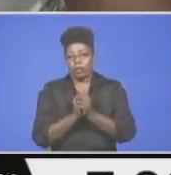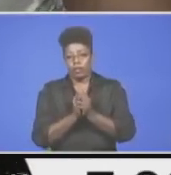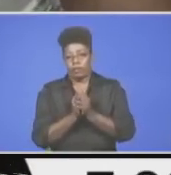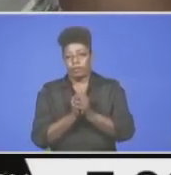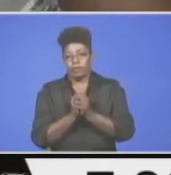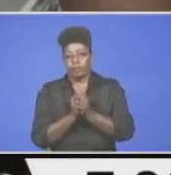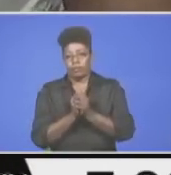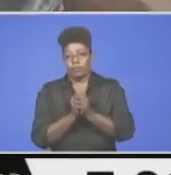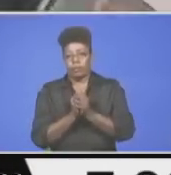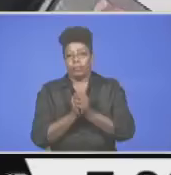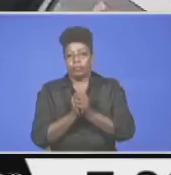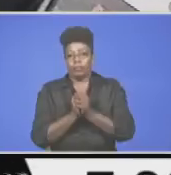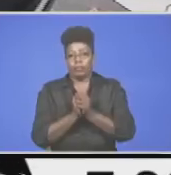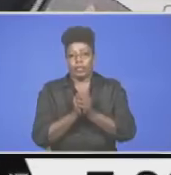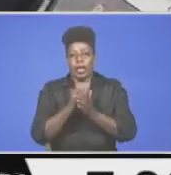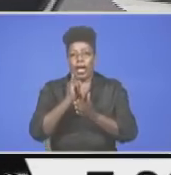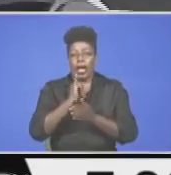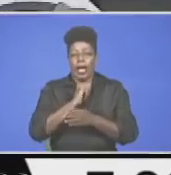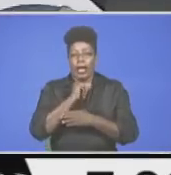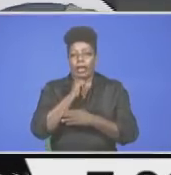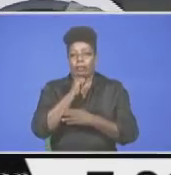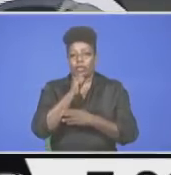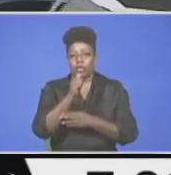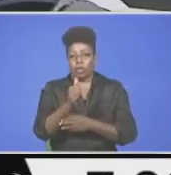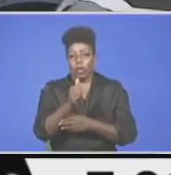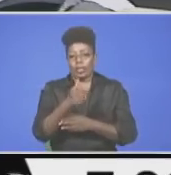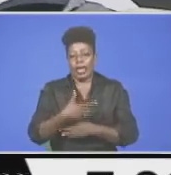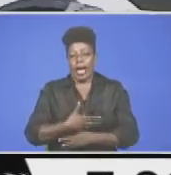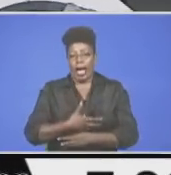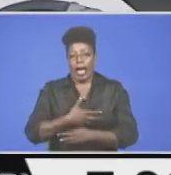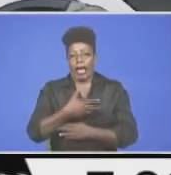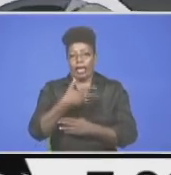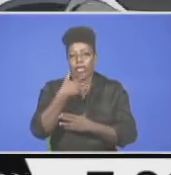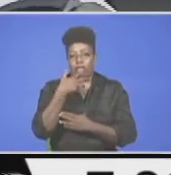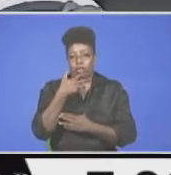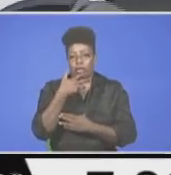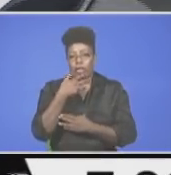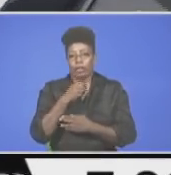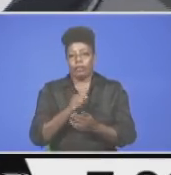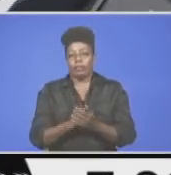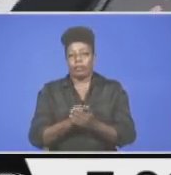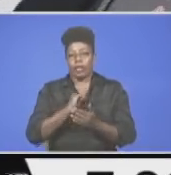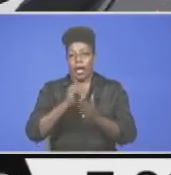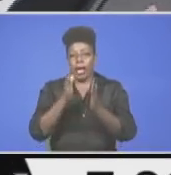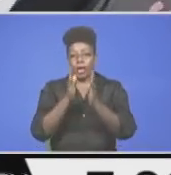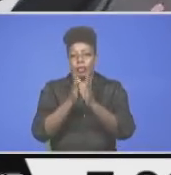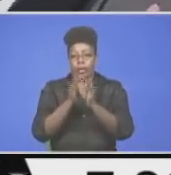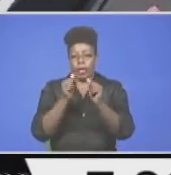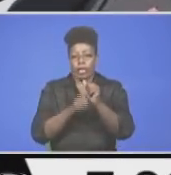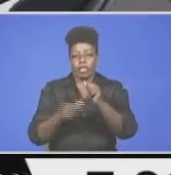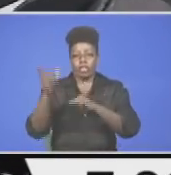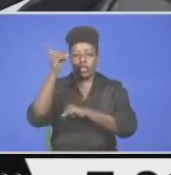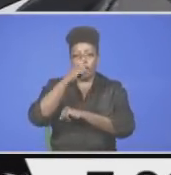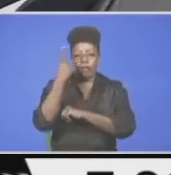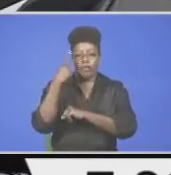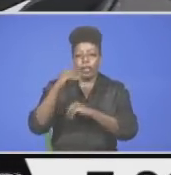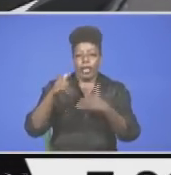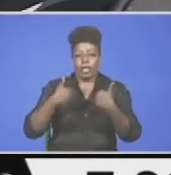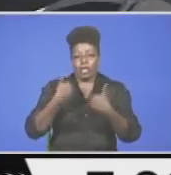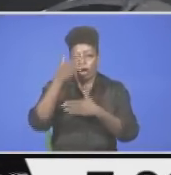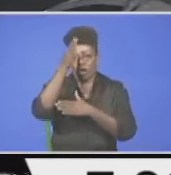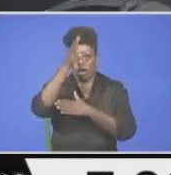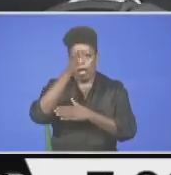story. I am not angry. I pray every day for the young man, and I pray that